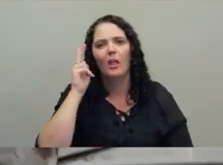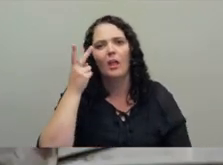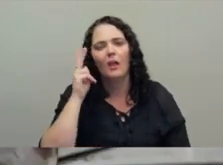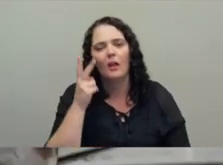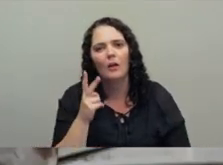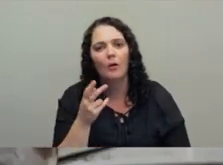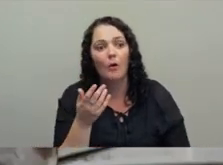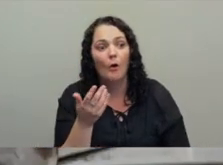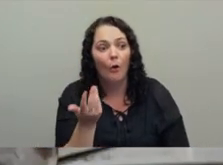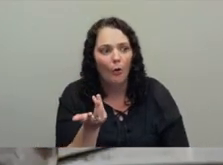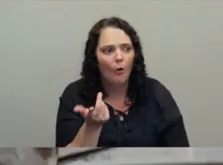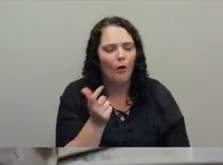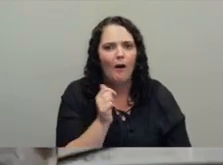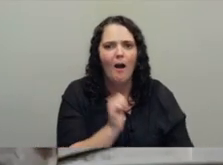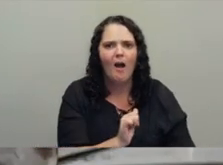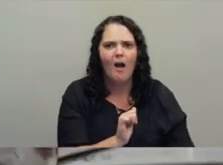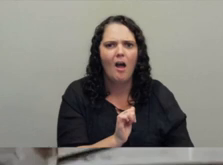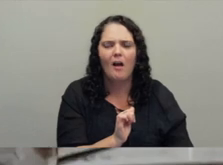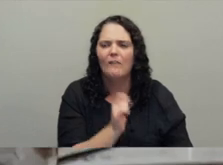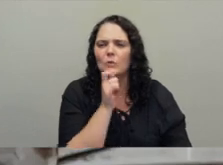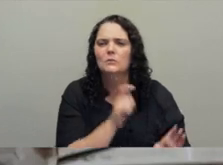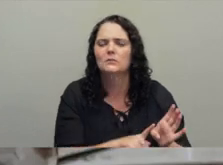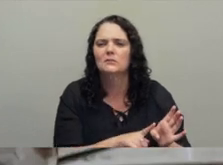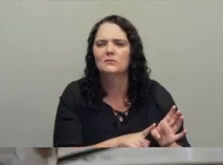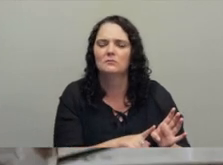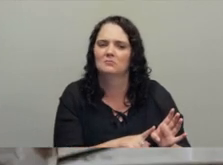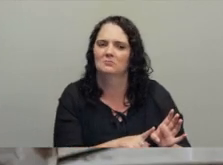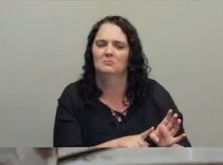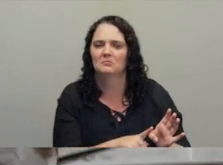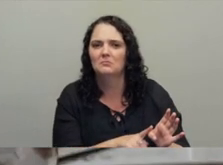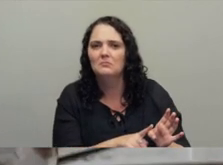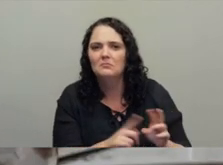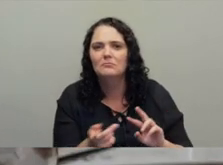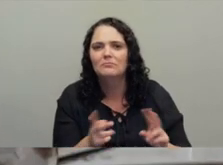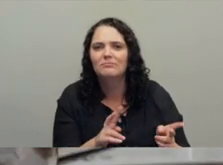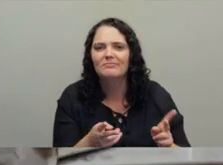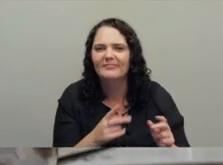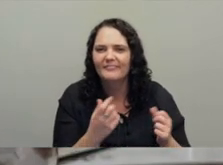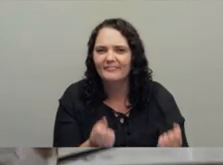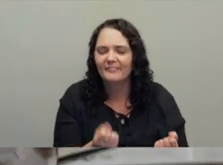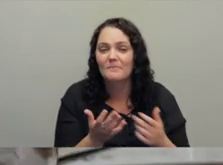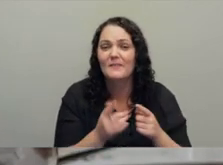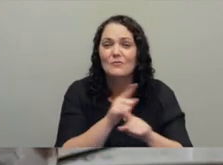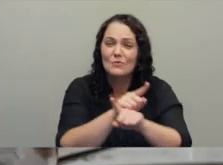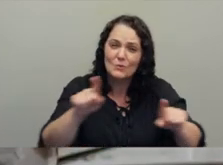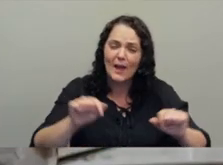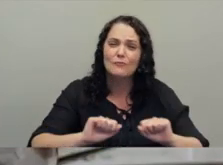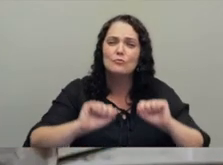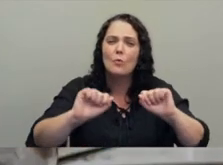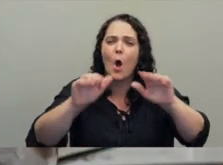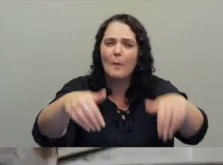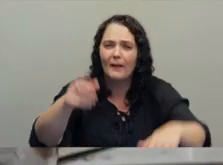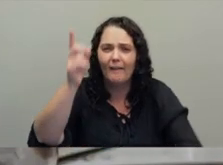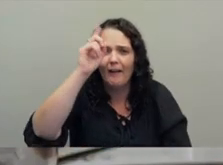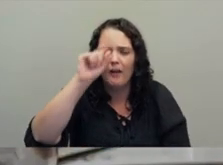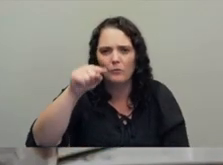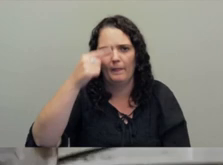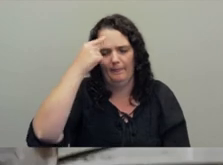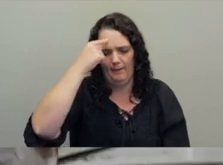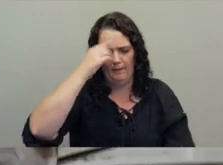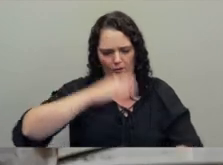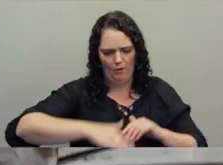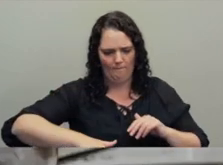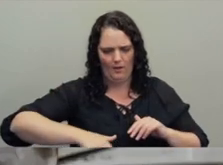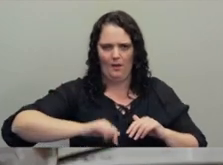how taste changes. And for you as artists drawing at home and working through the drawing, you're dealing with your own taste and your